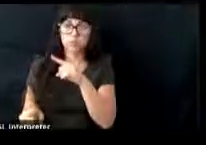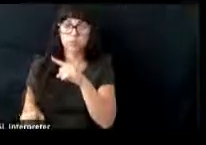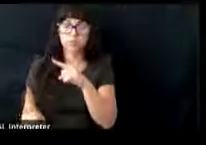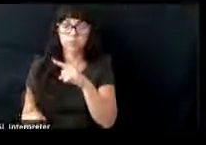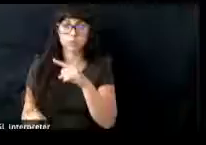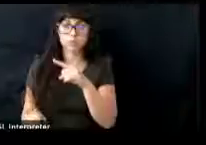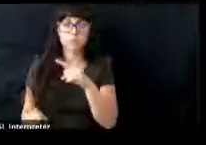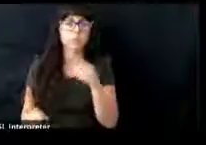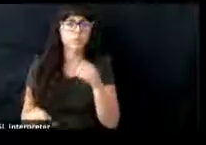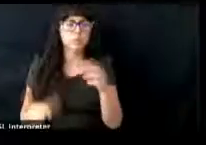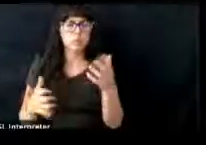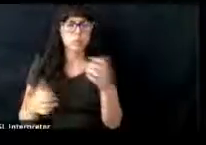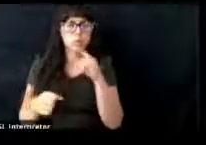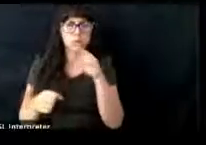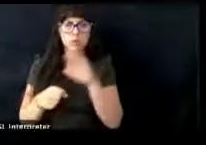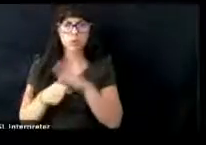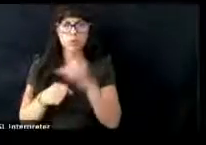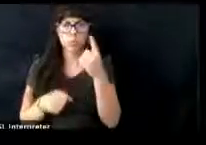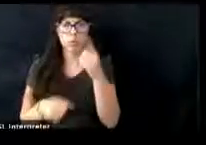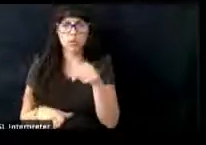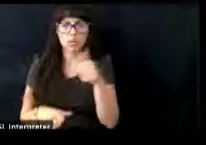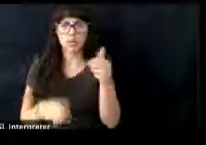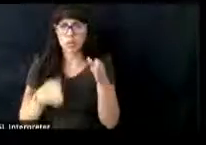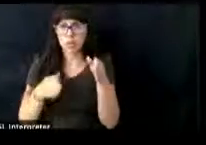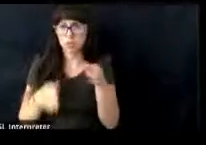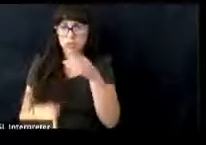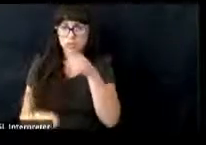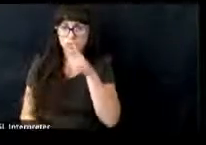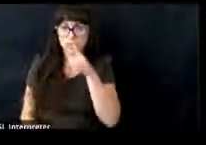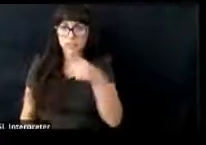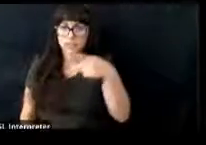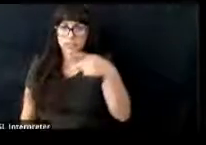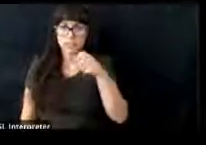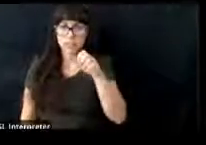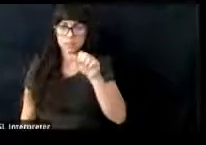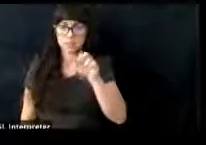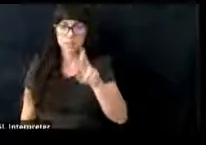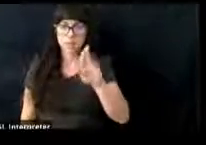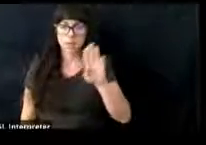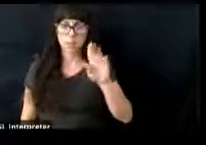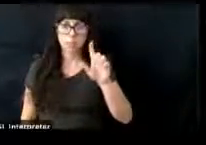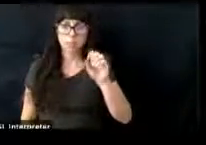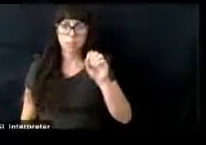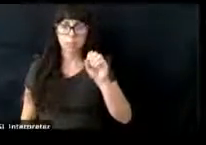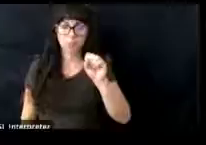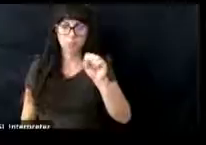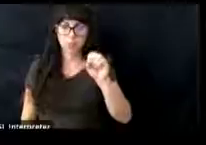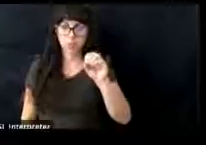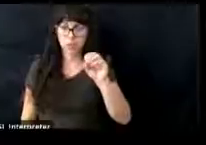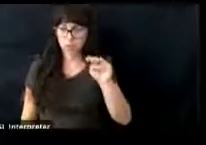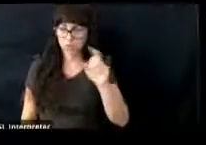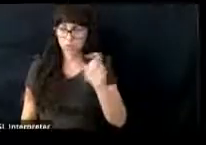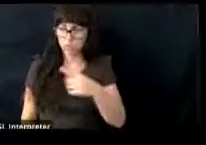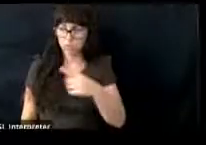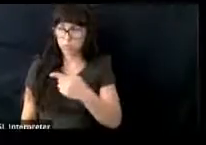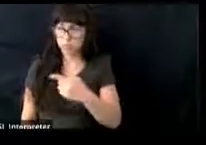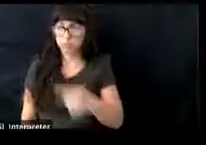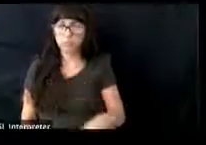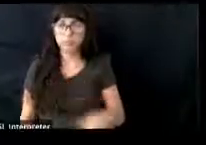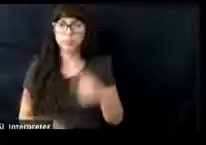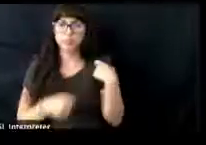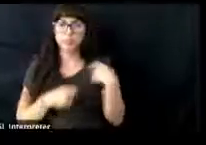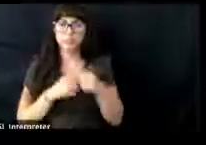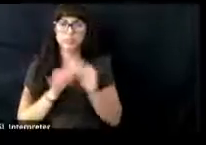to confirm that one of the other streets that was mentioned was Pear Blossom. Tengo dos preguntas para usted antes de que